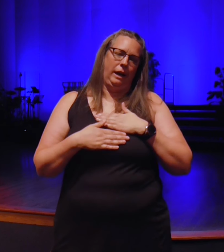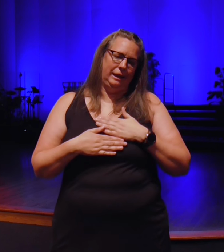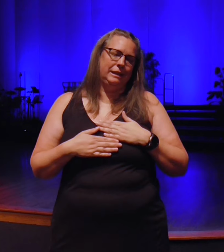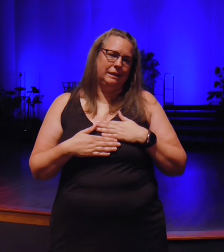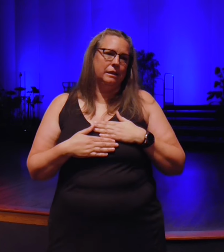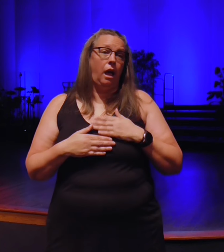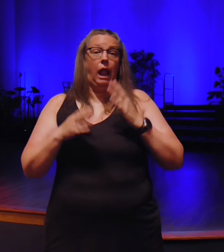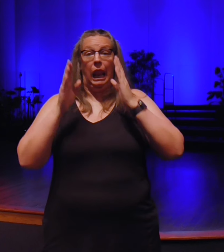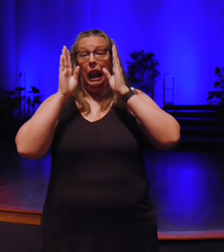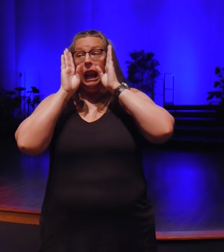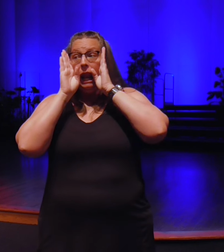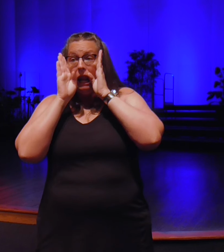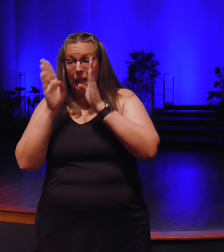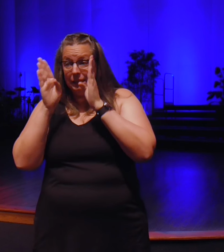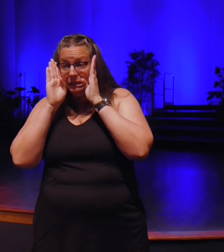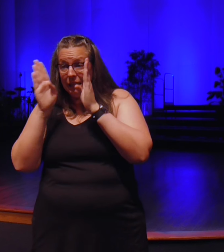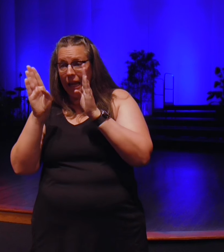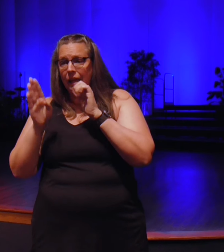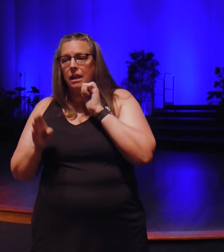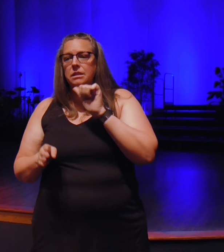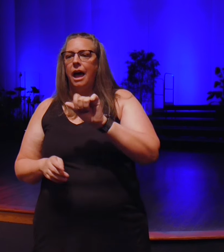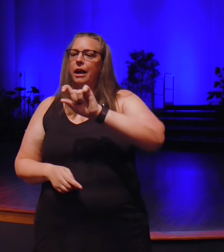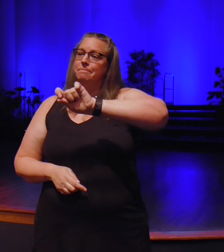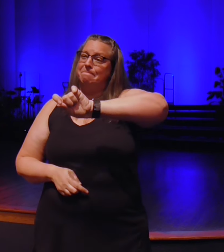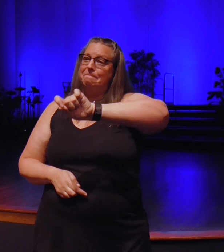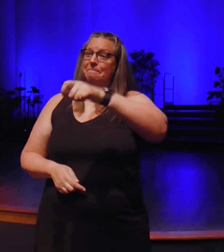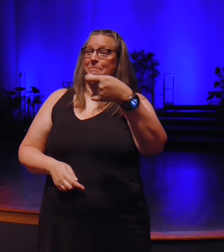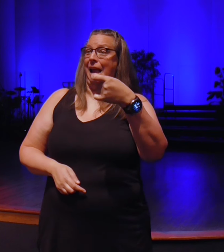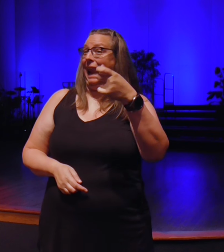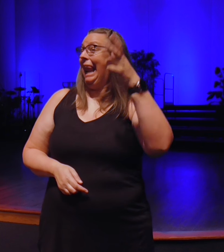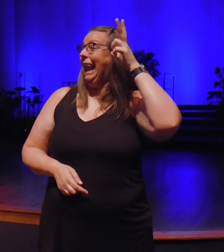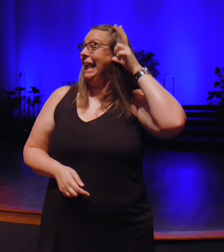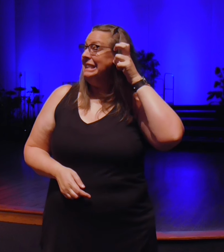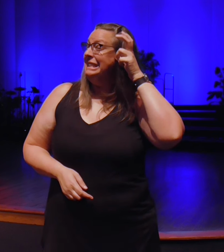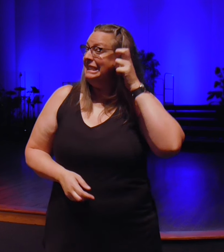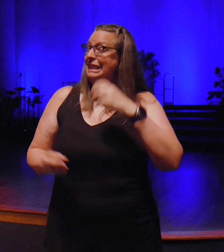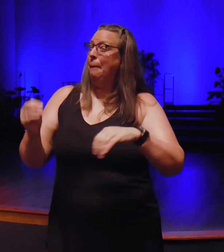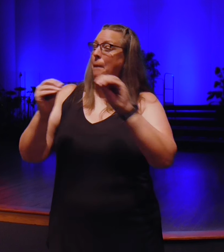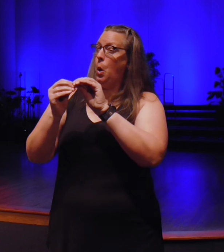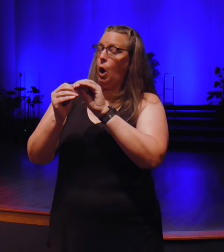Listening isn't so much about turning the volume up. In fact, you got to turn it down.